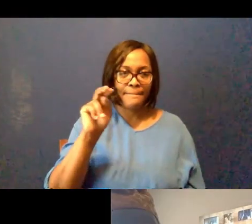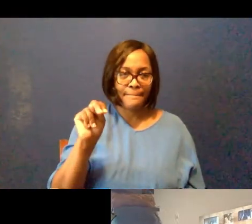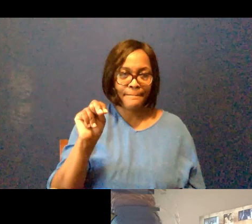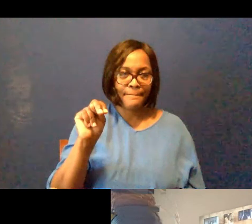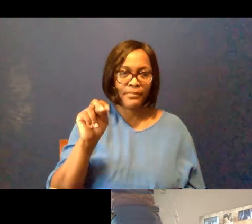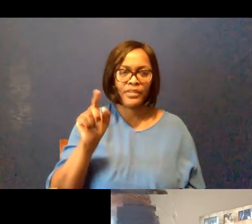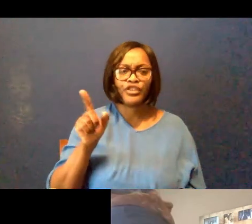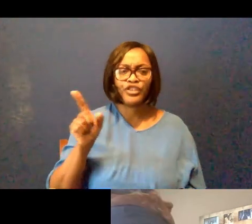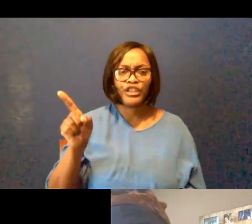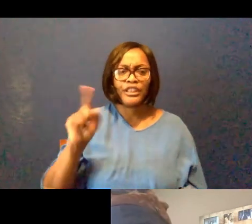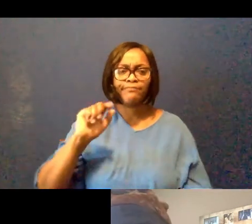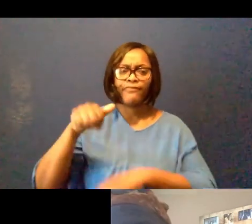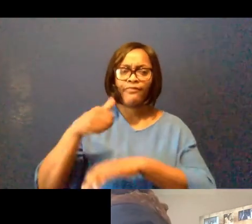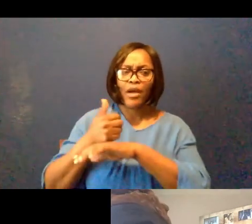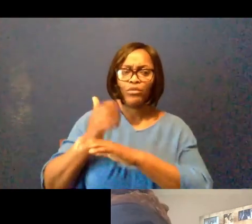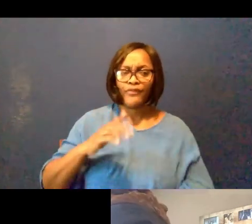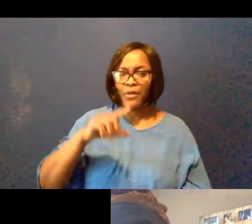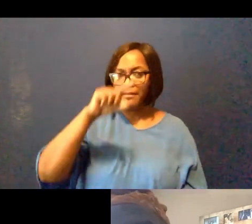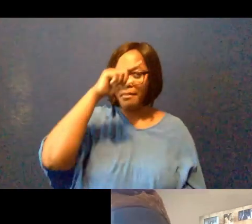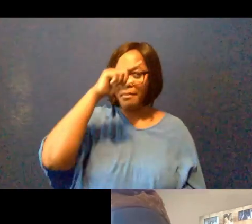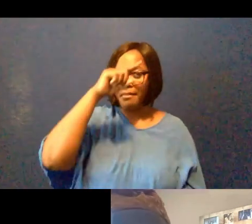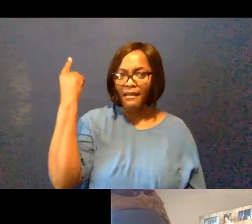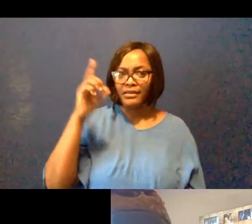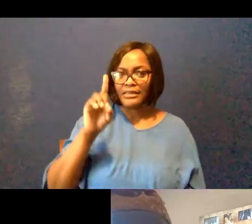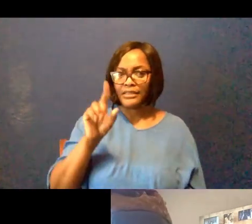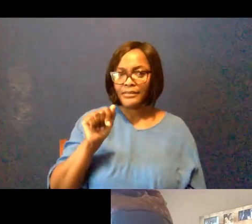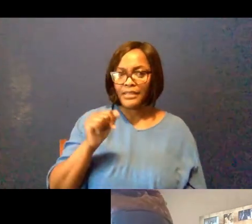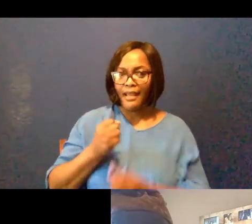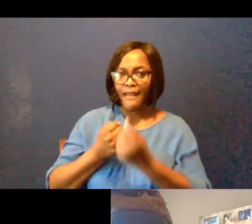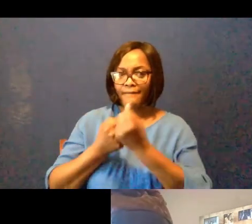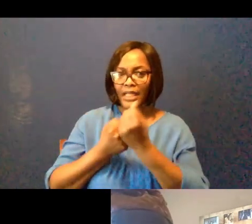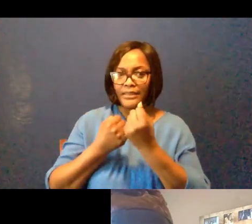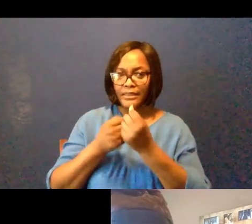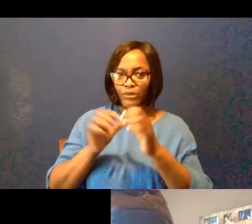And that is to